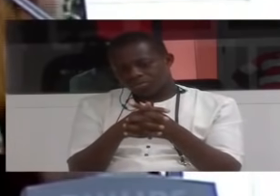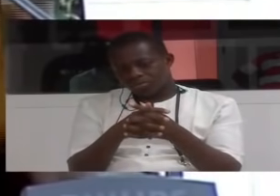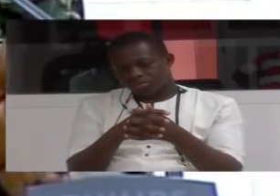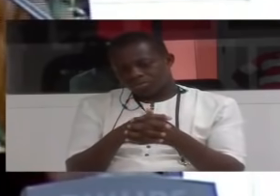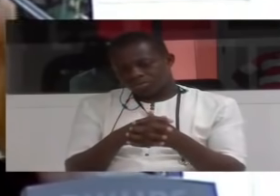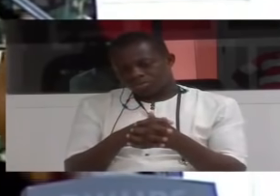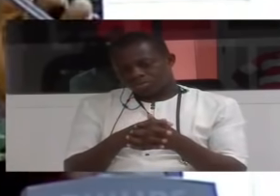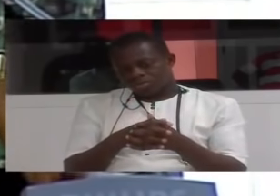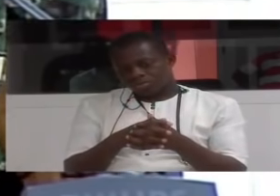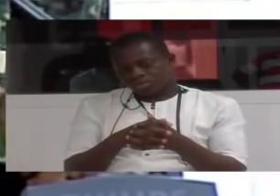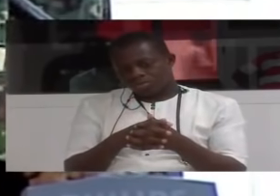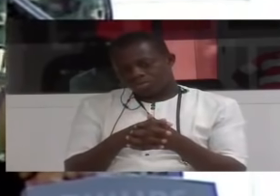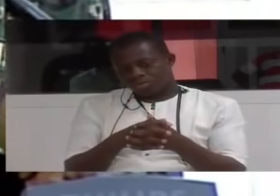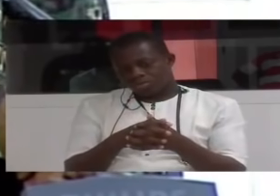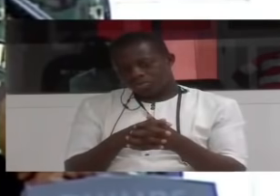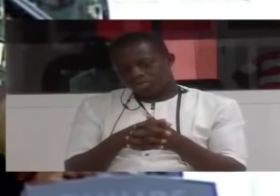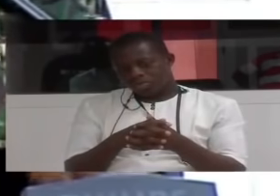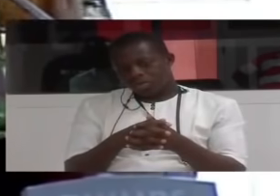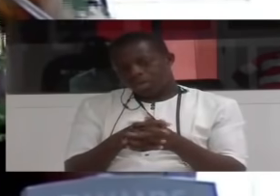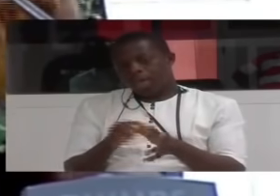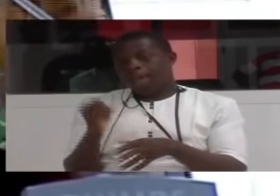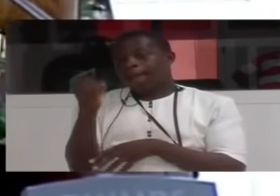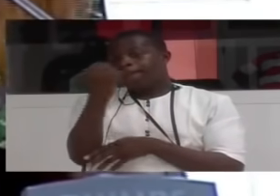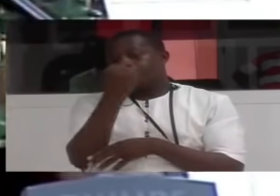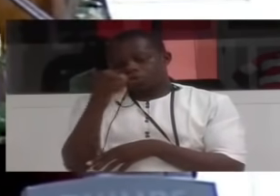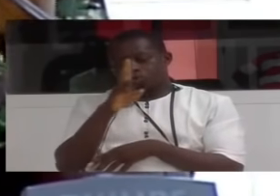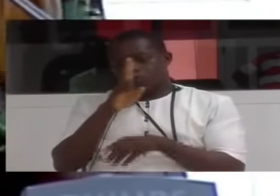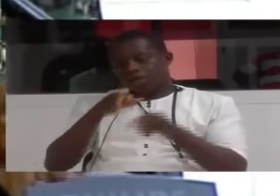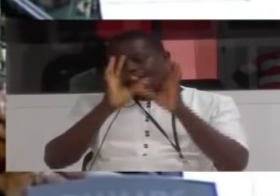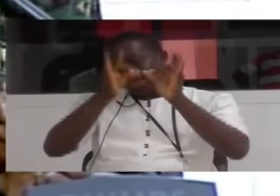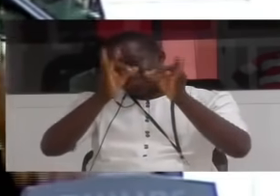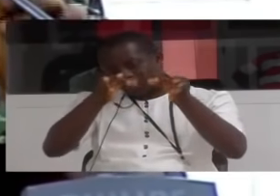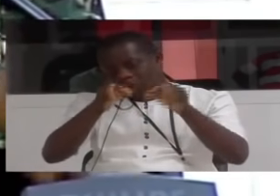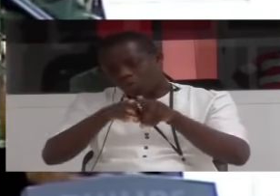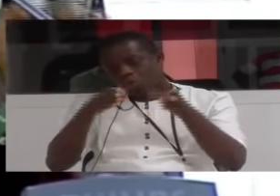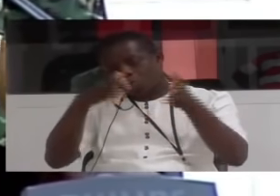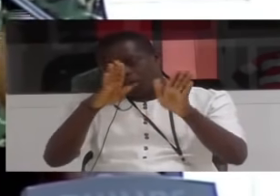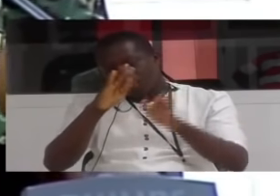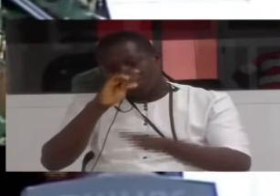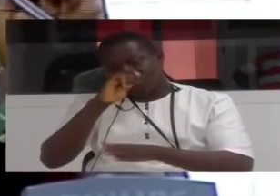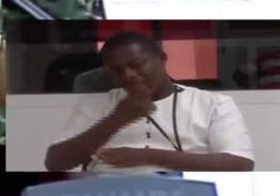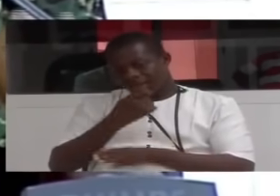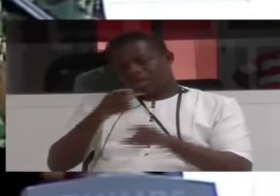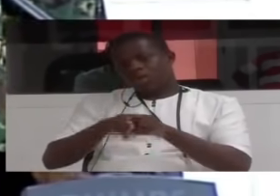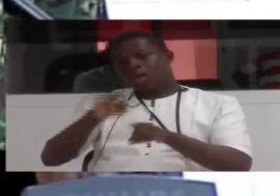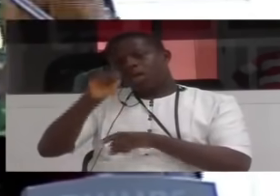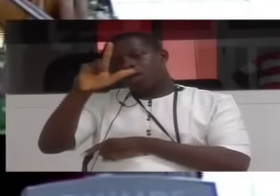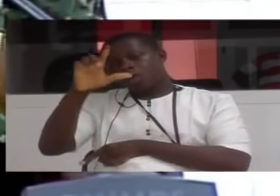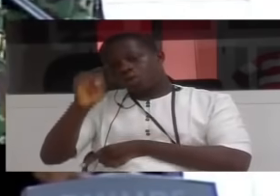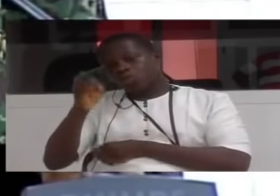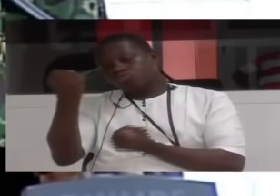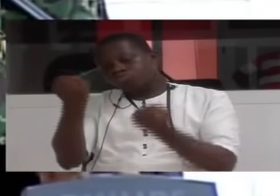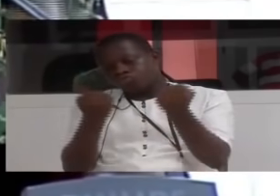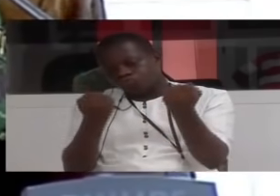kima waxal dejam bi num démé tayam bobu muma fekk kanil way ki kima waxal dejam bi da melni ñu ne Ilo defa dawal motom bi